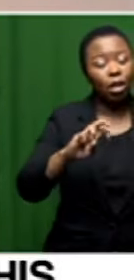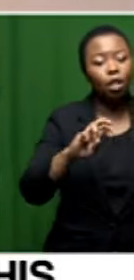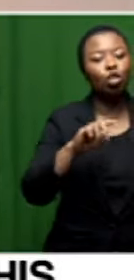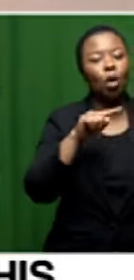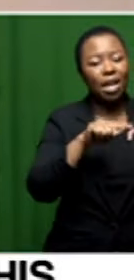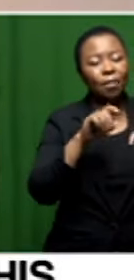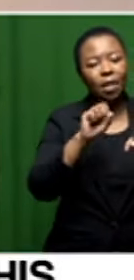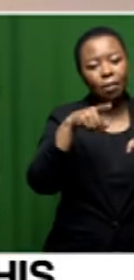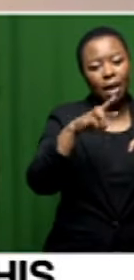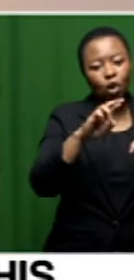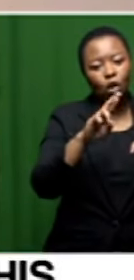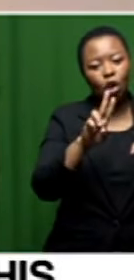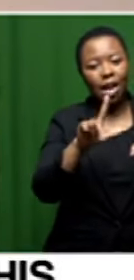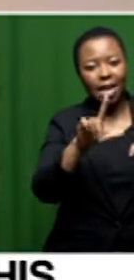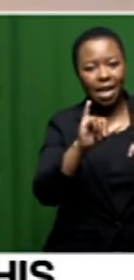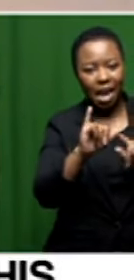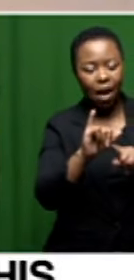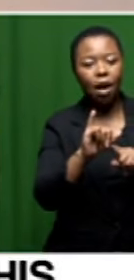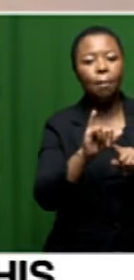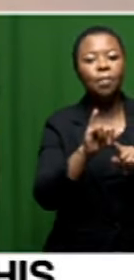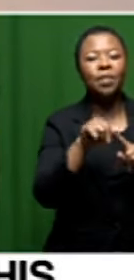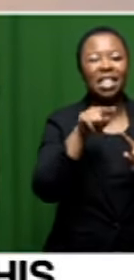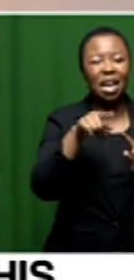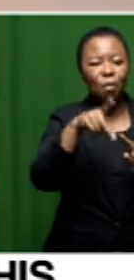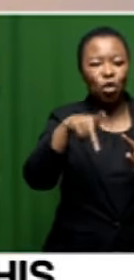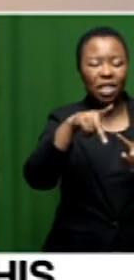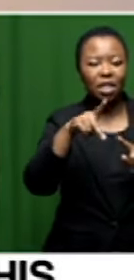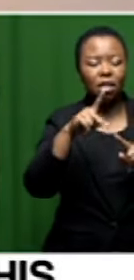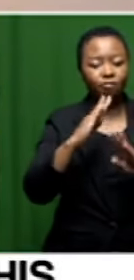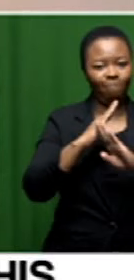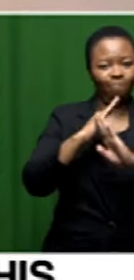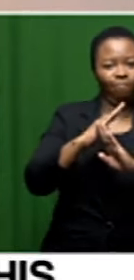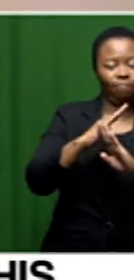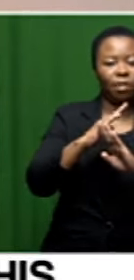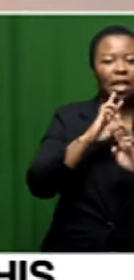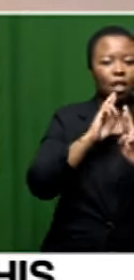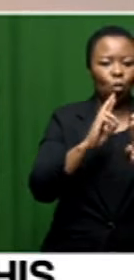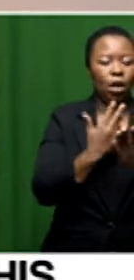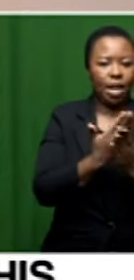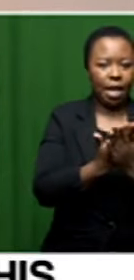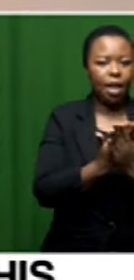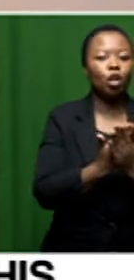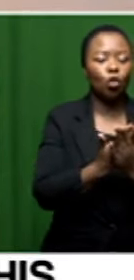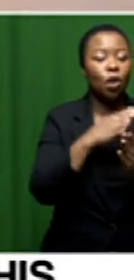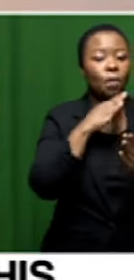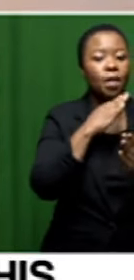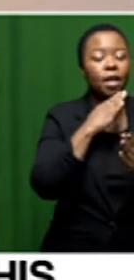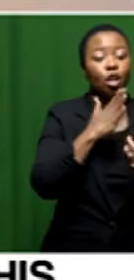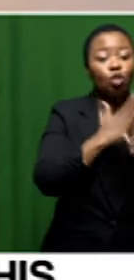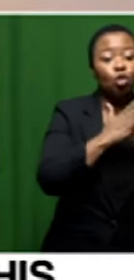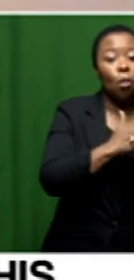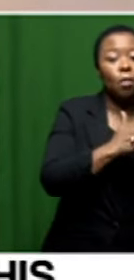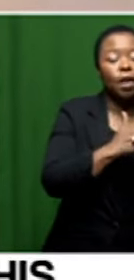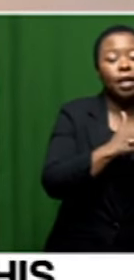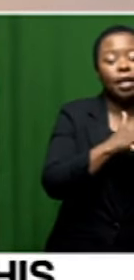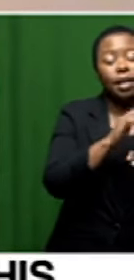spirulina downgrades this protein hormone that drives the immune response. In other words, it kind of takes over the job of the ACE